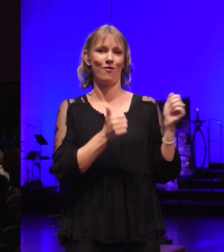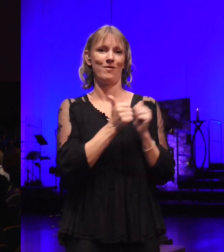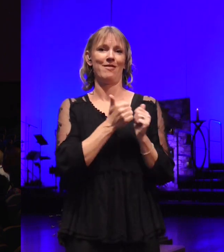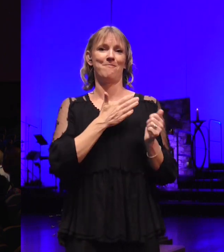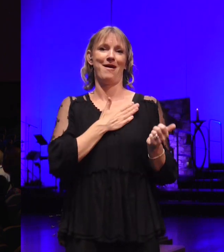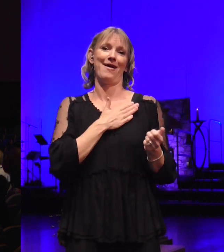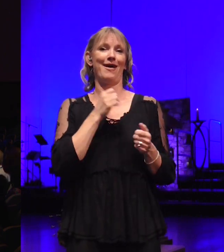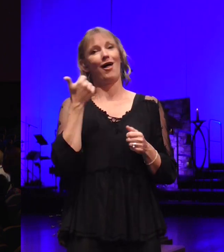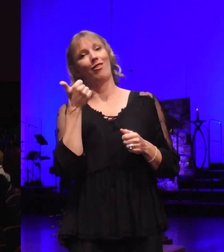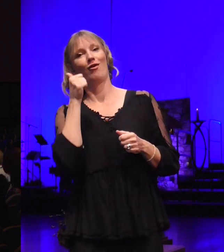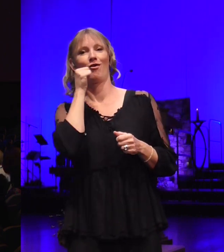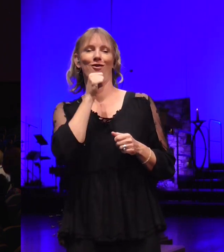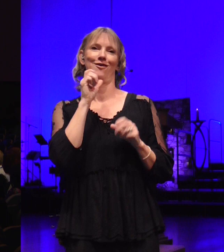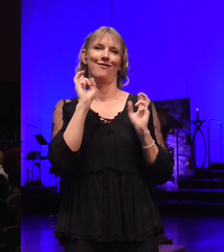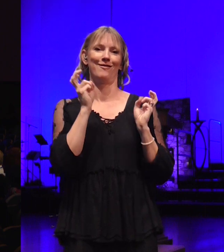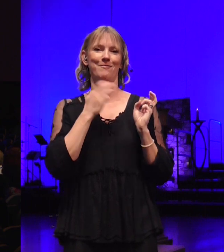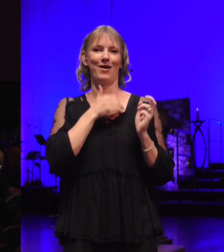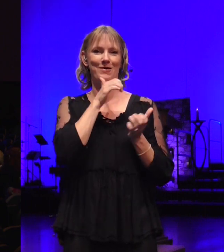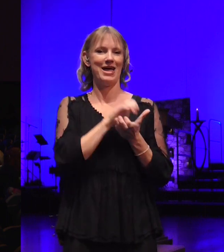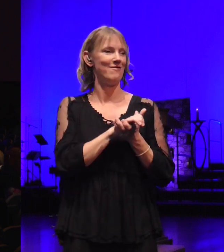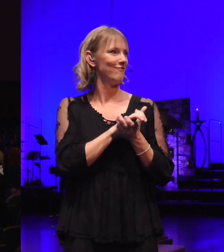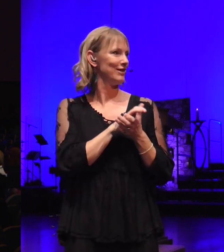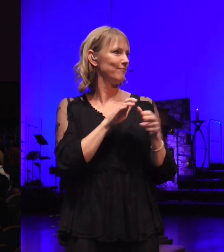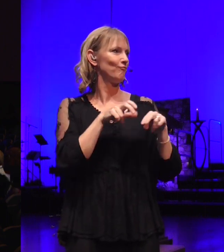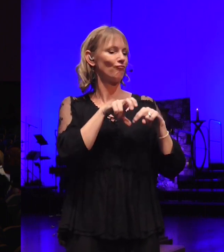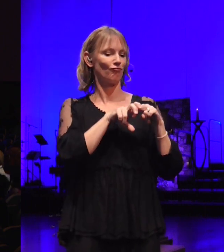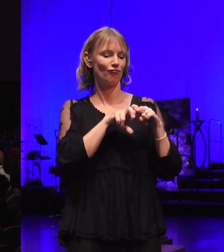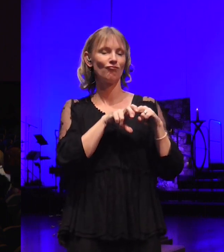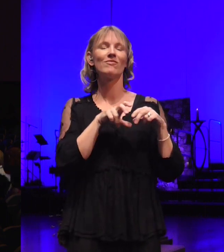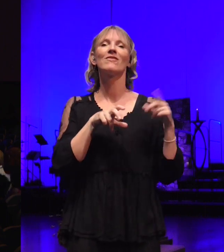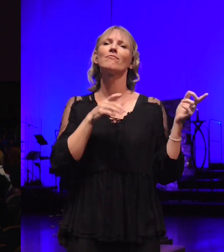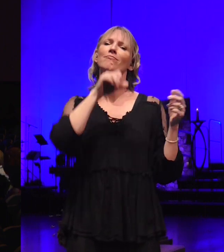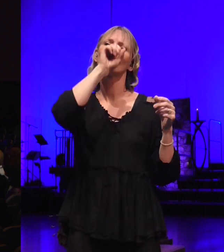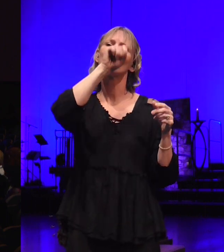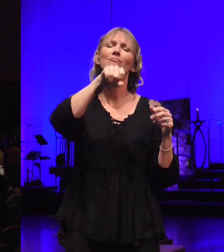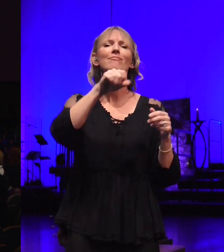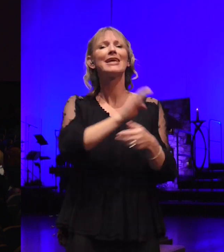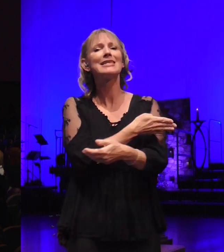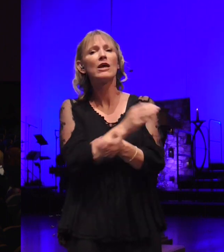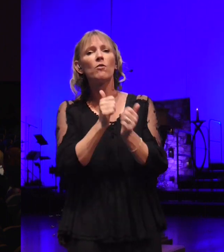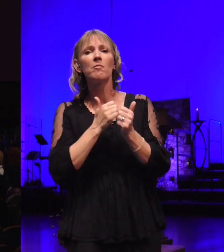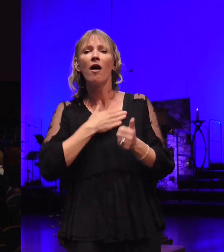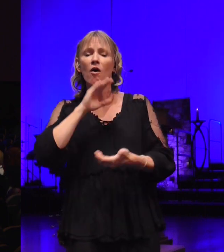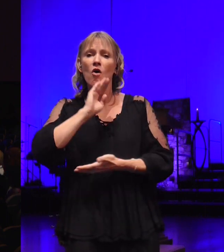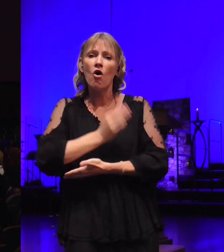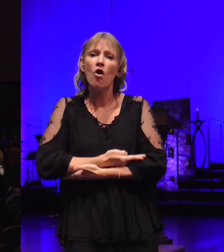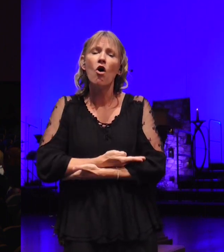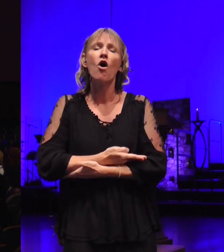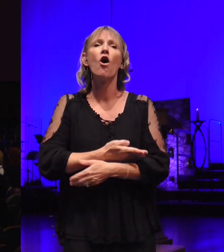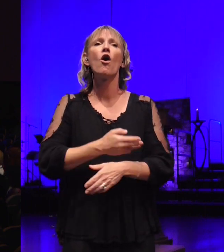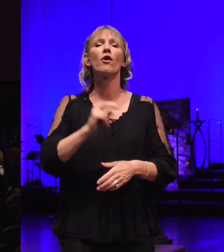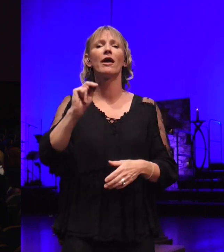my other girl. And I love getting to sing with Nancy June, and I love getting to hold her when it's